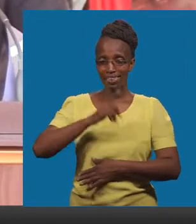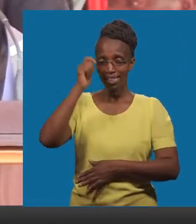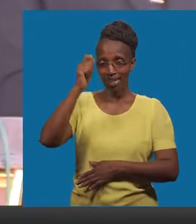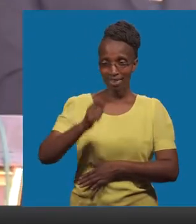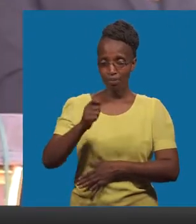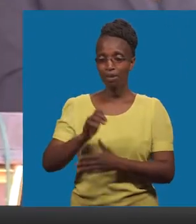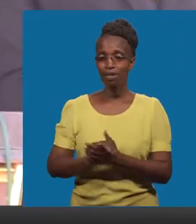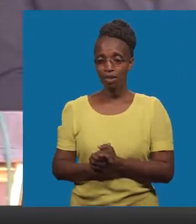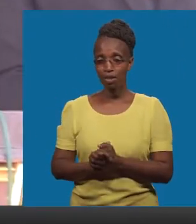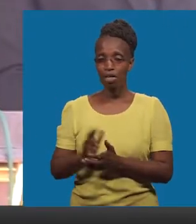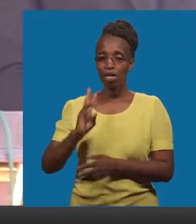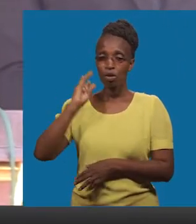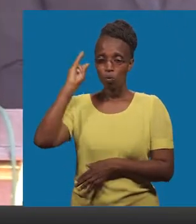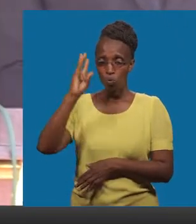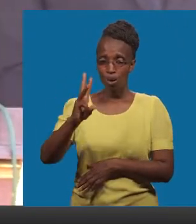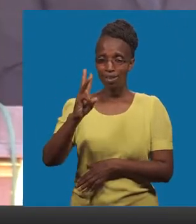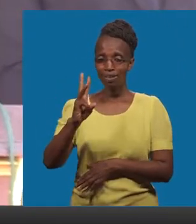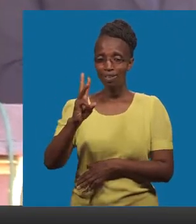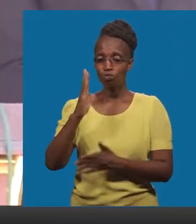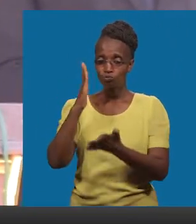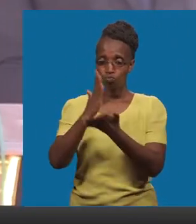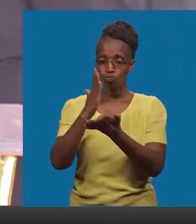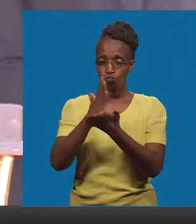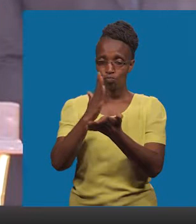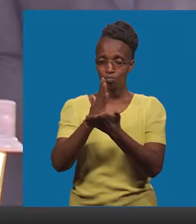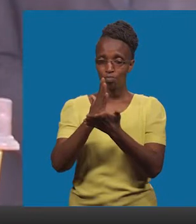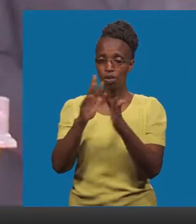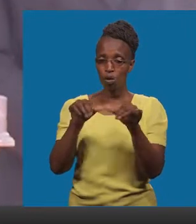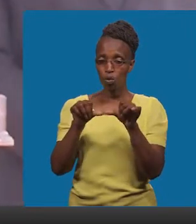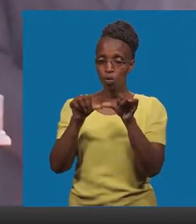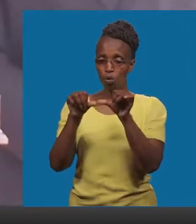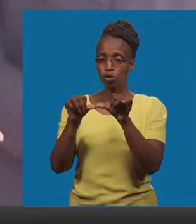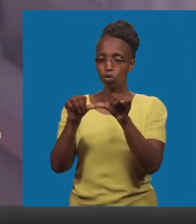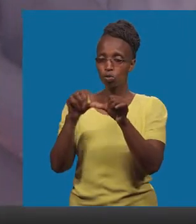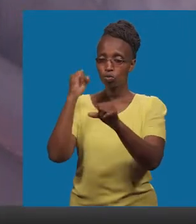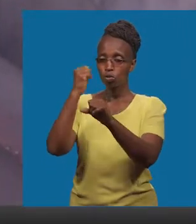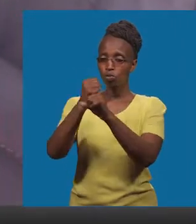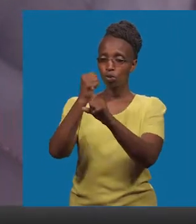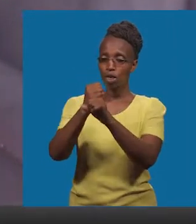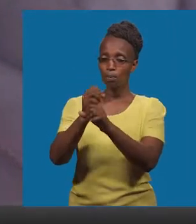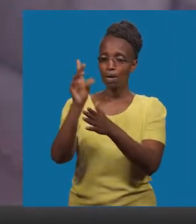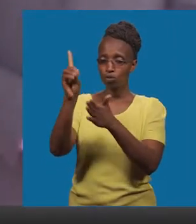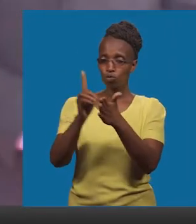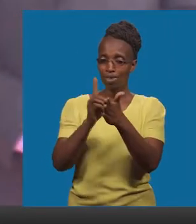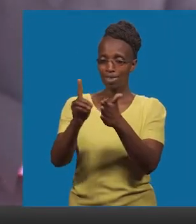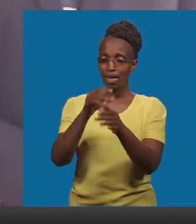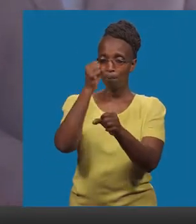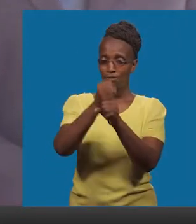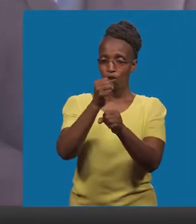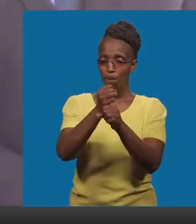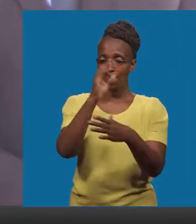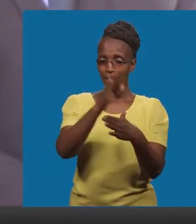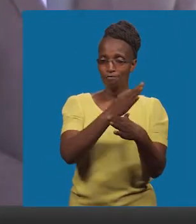judgment. That I shall diligently discharge my duties and perform the functions in the said